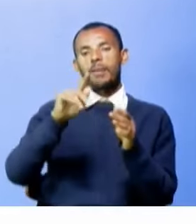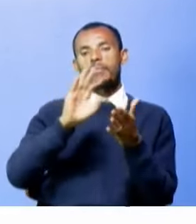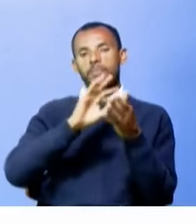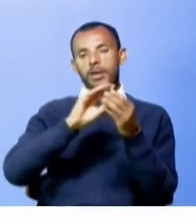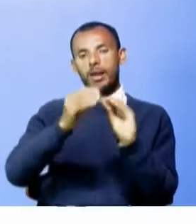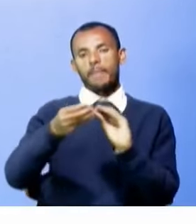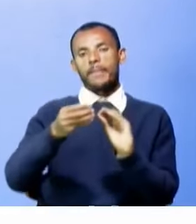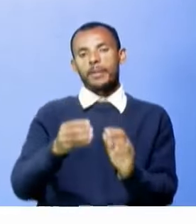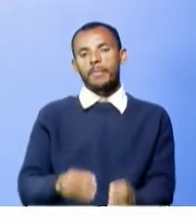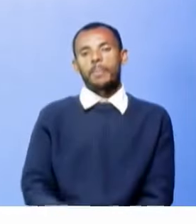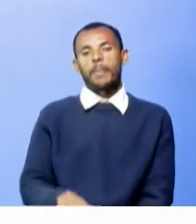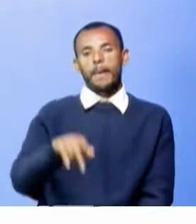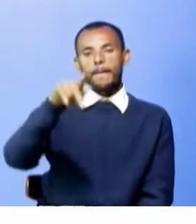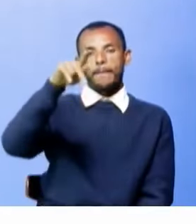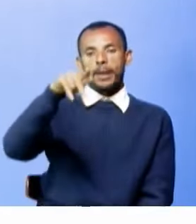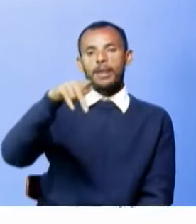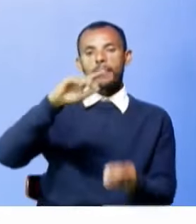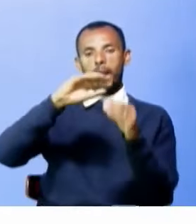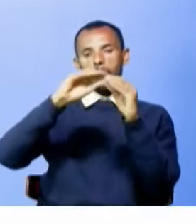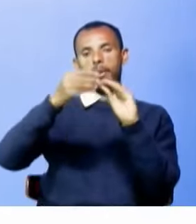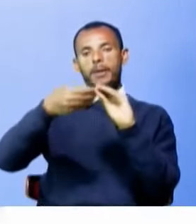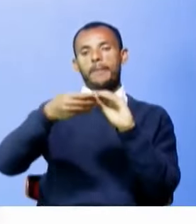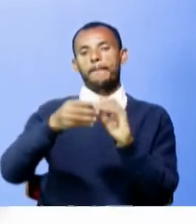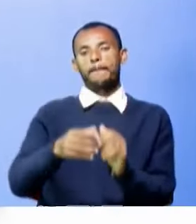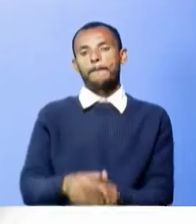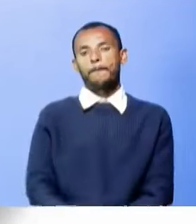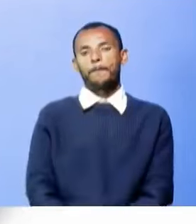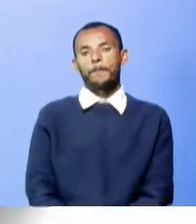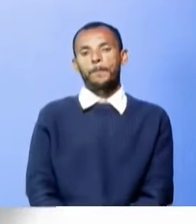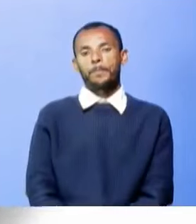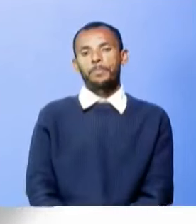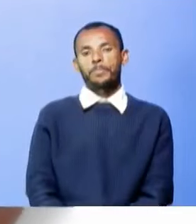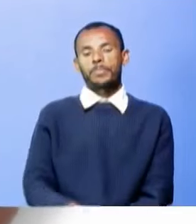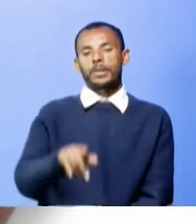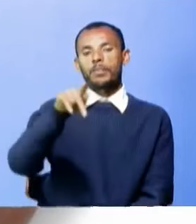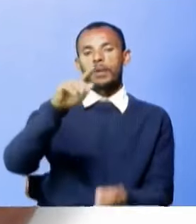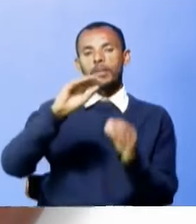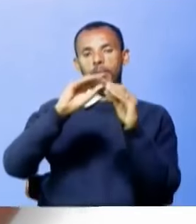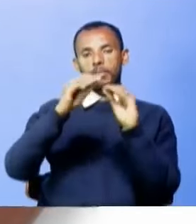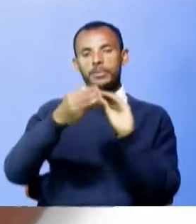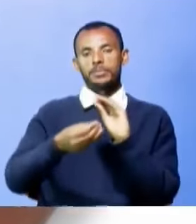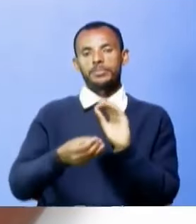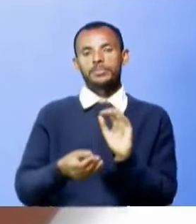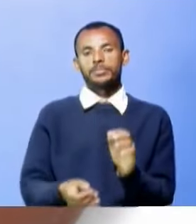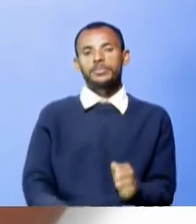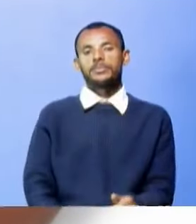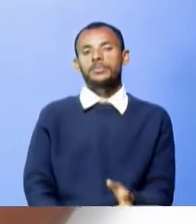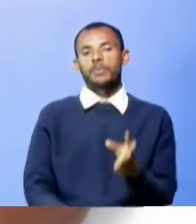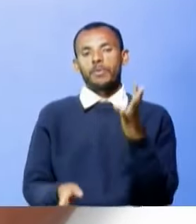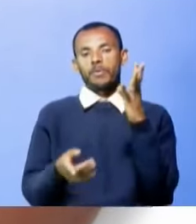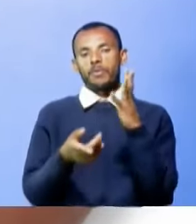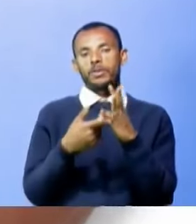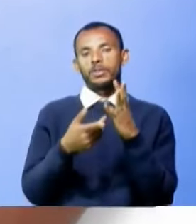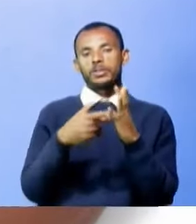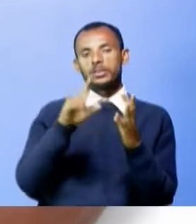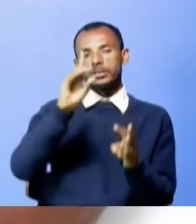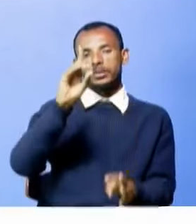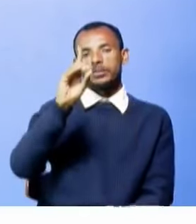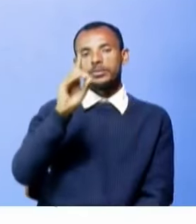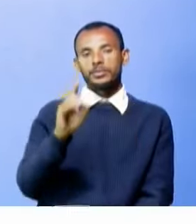a prime number. A prime number. The first one